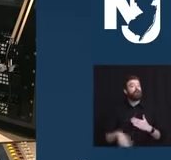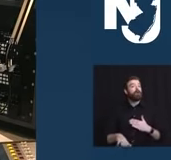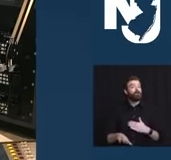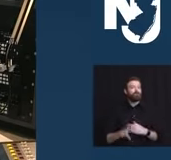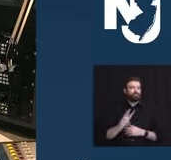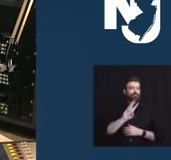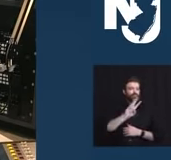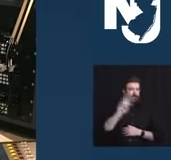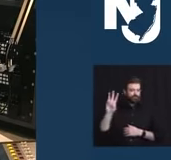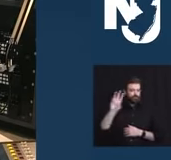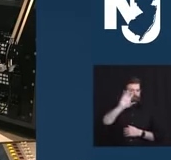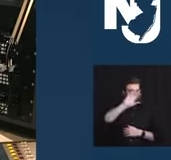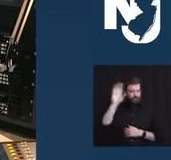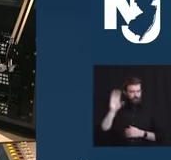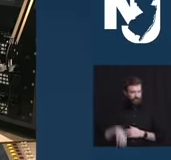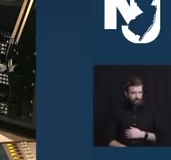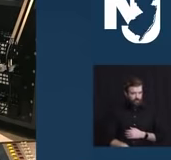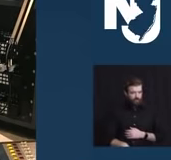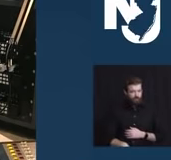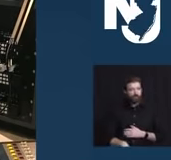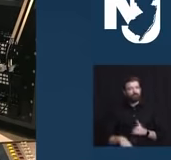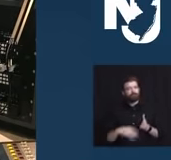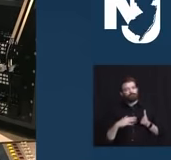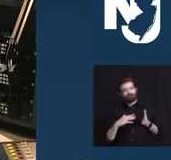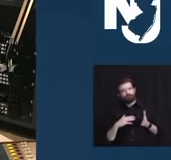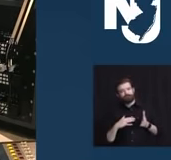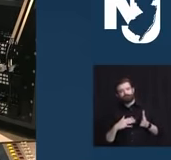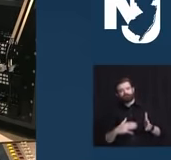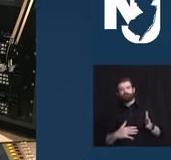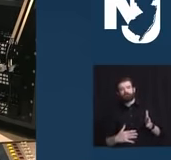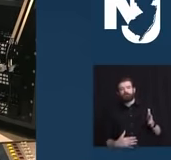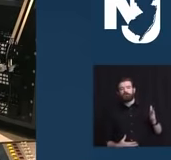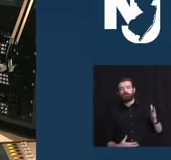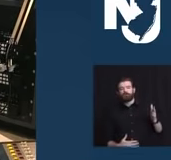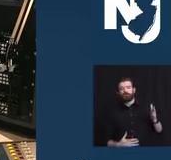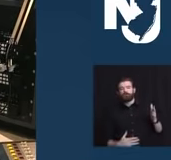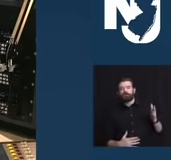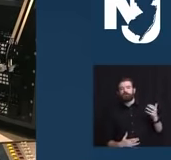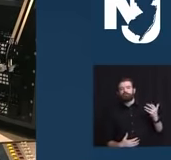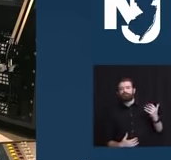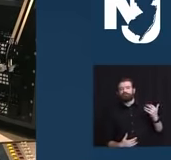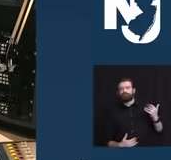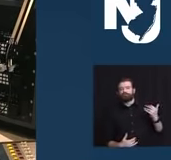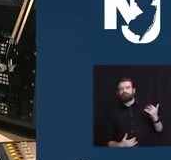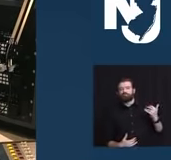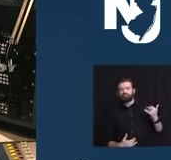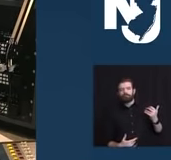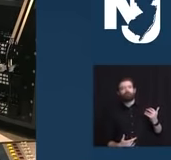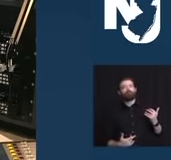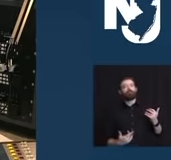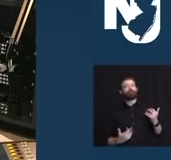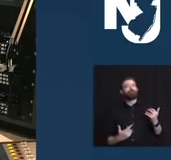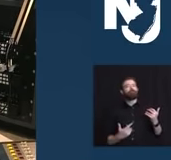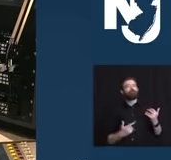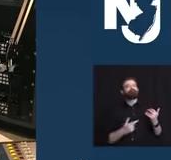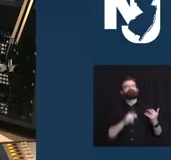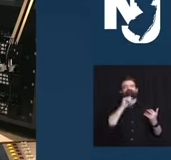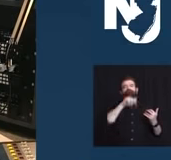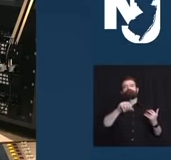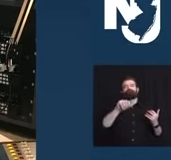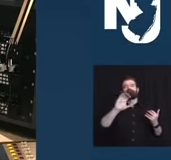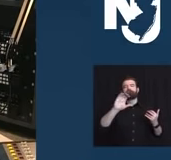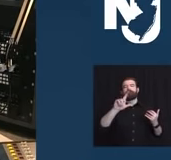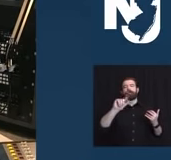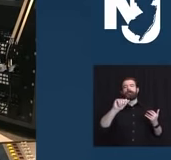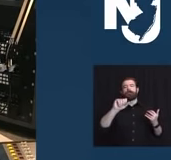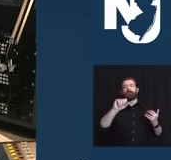double bass while in junior high school, sparking a love of classical music that would lead to his earning a bachelor's degree